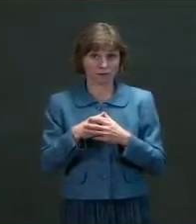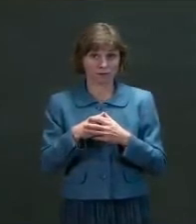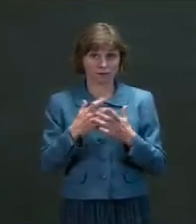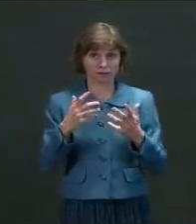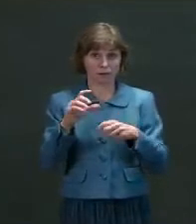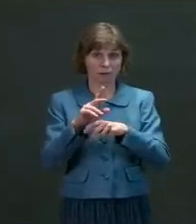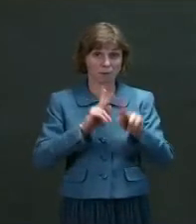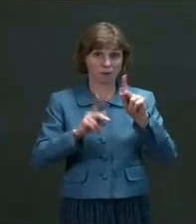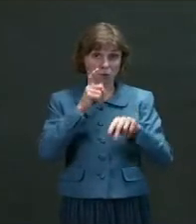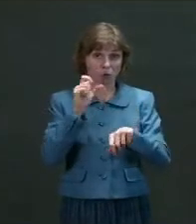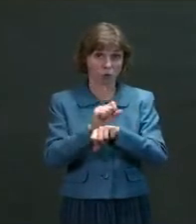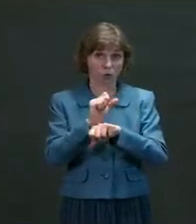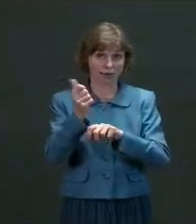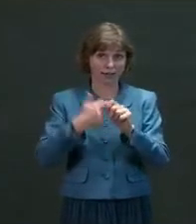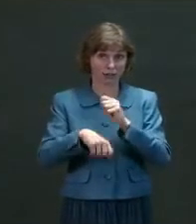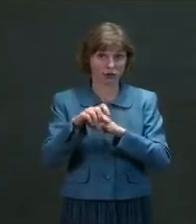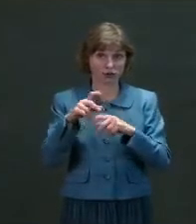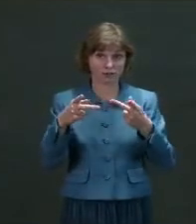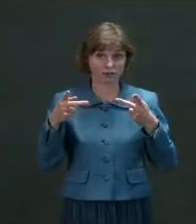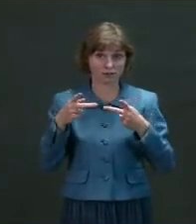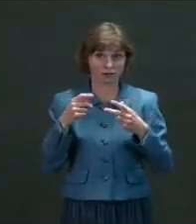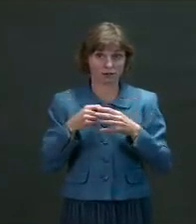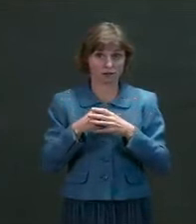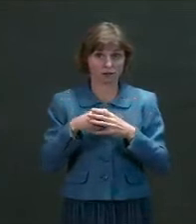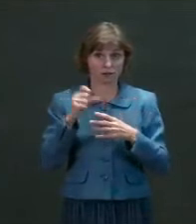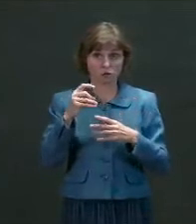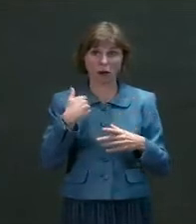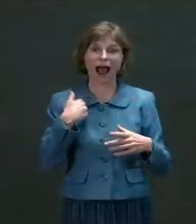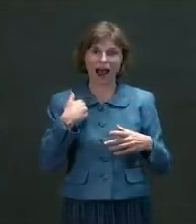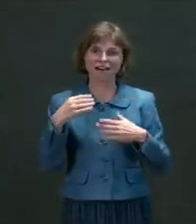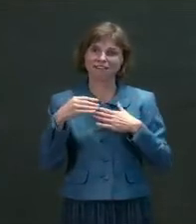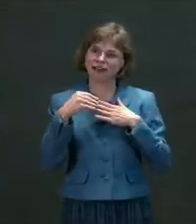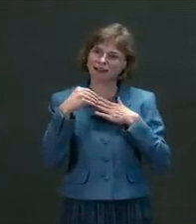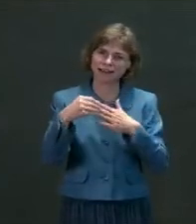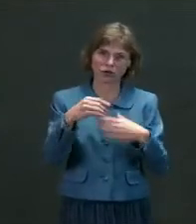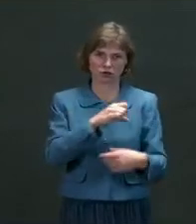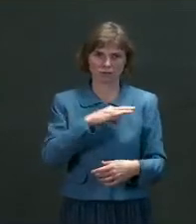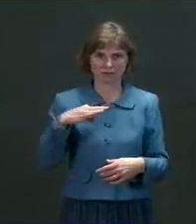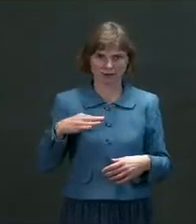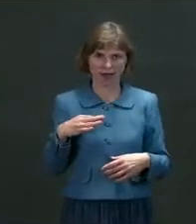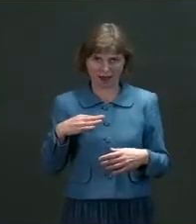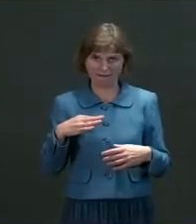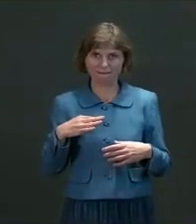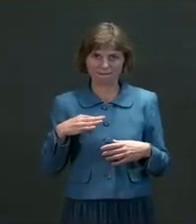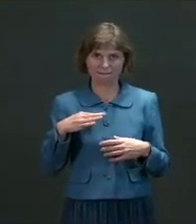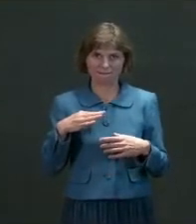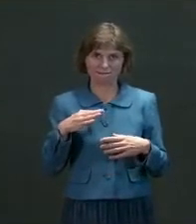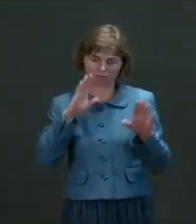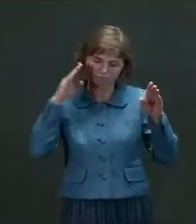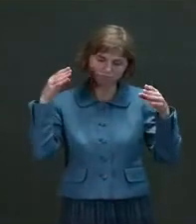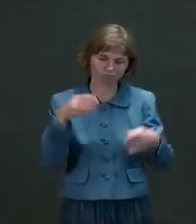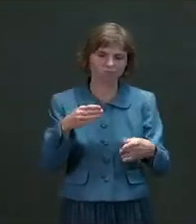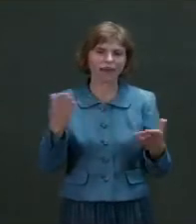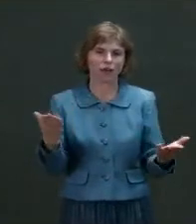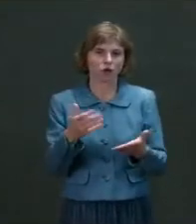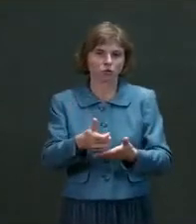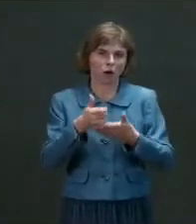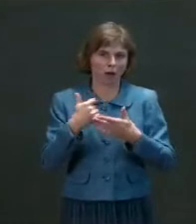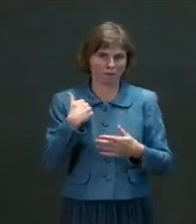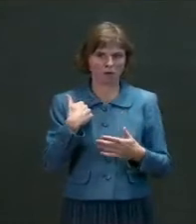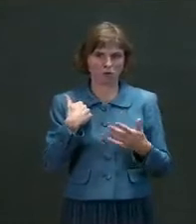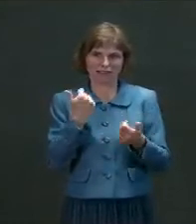working your site? So I have dedicated leadership staff that are here and help me with anything I need,